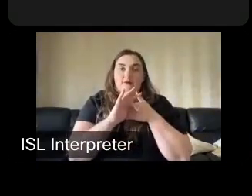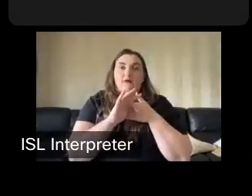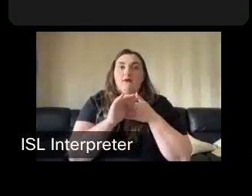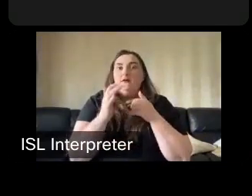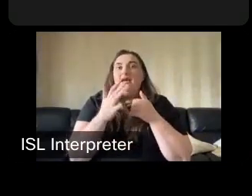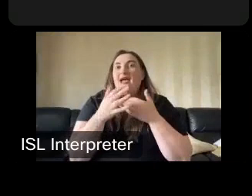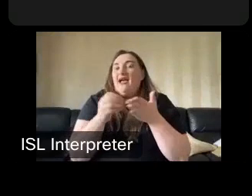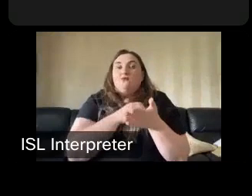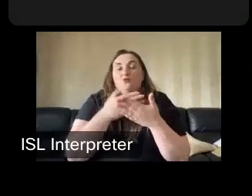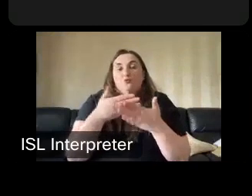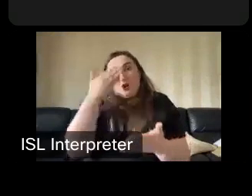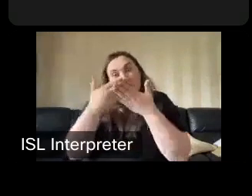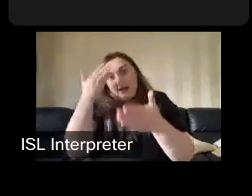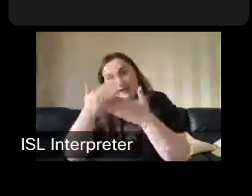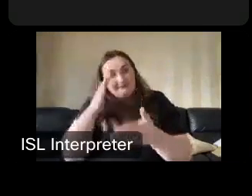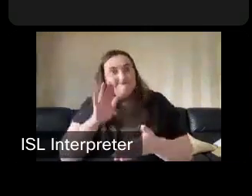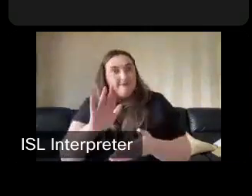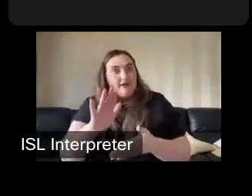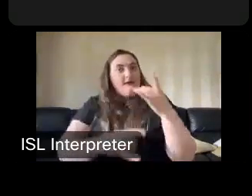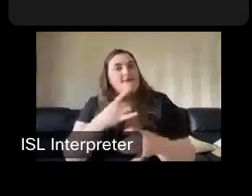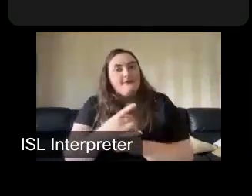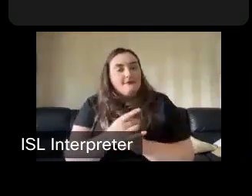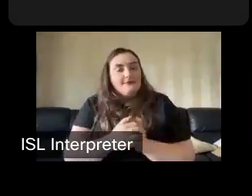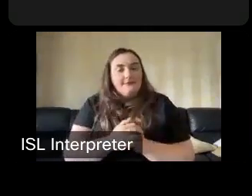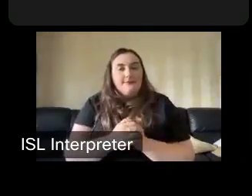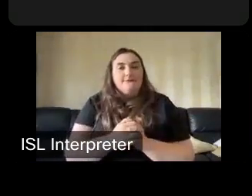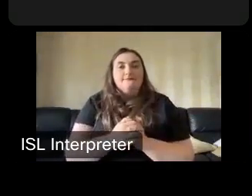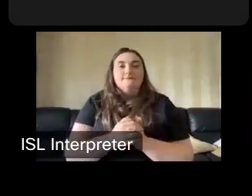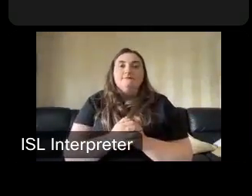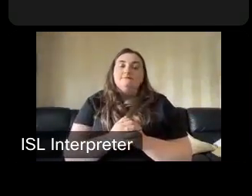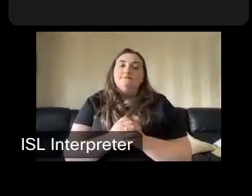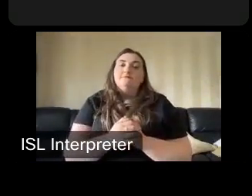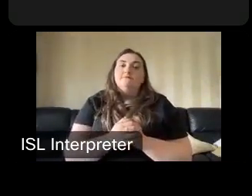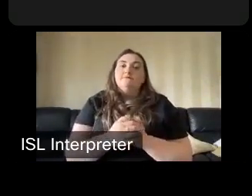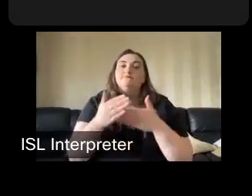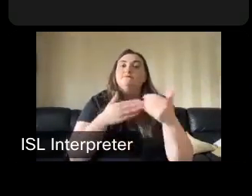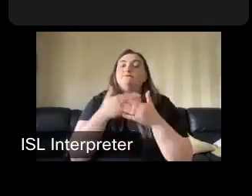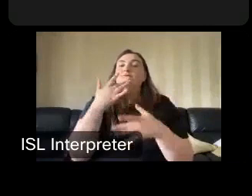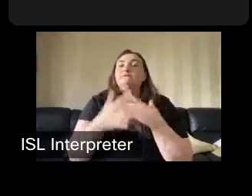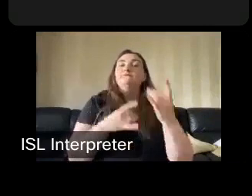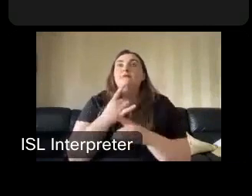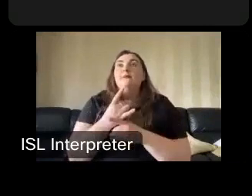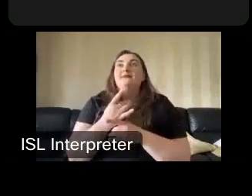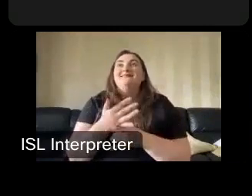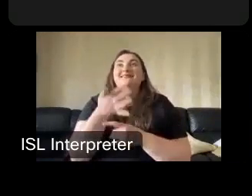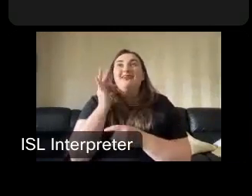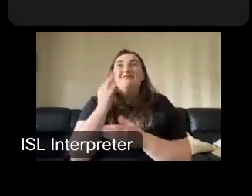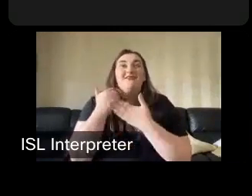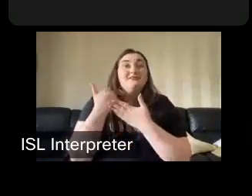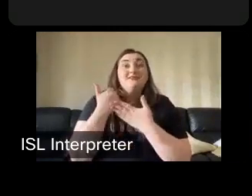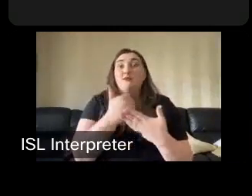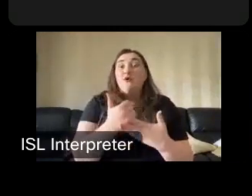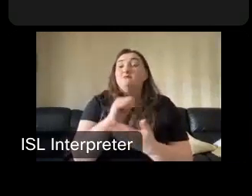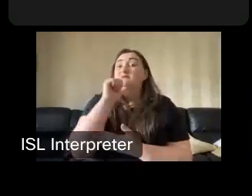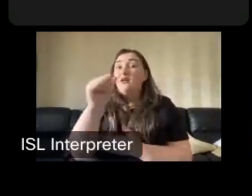be learning going forward. What happens if, if support doesn't